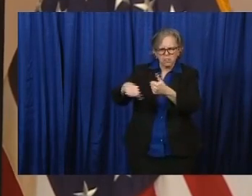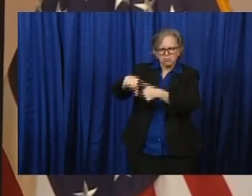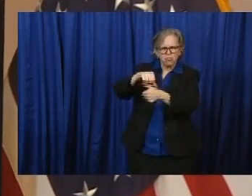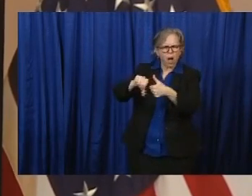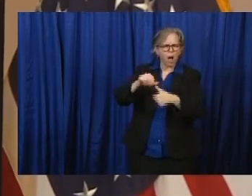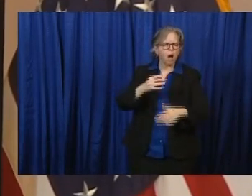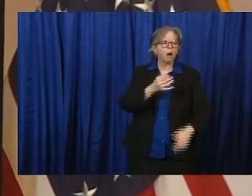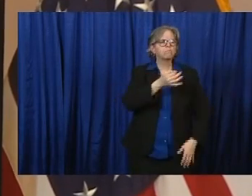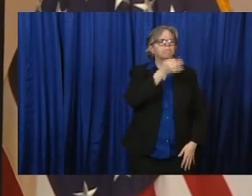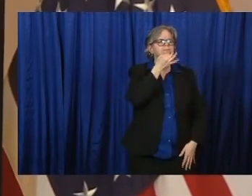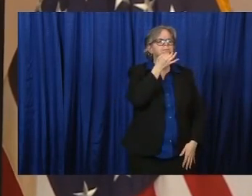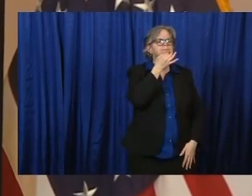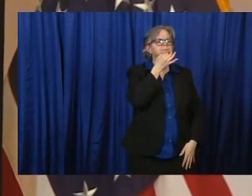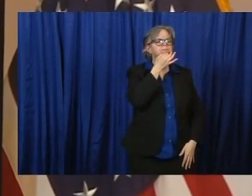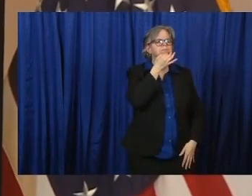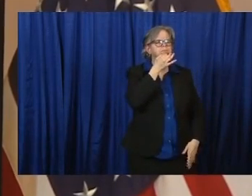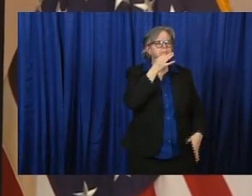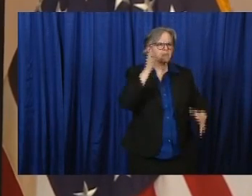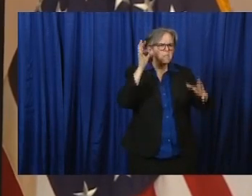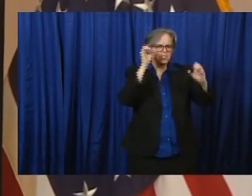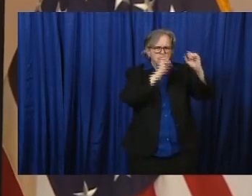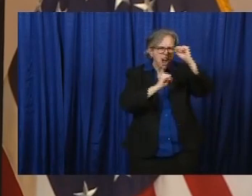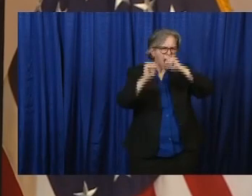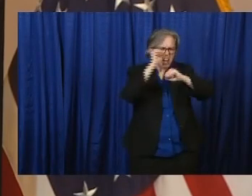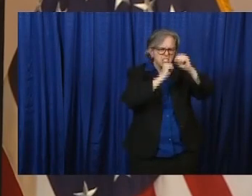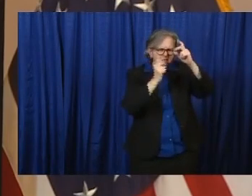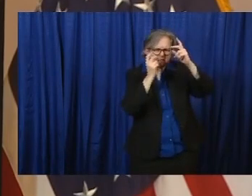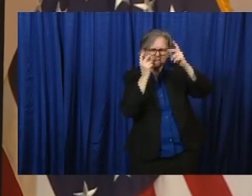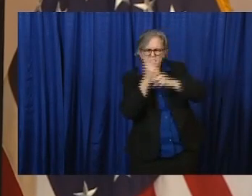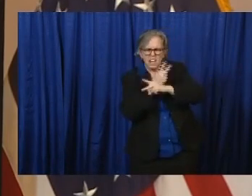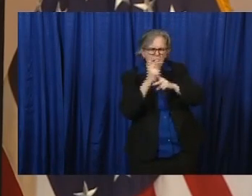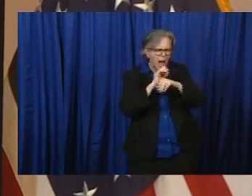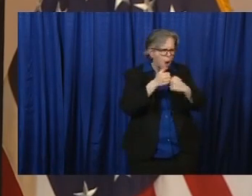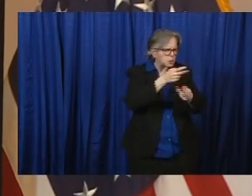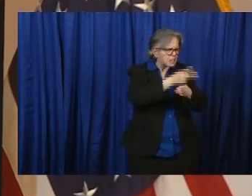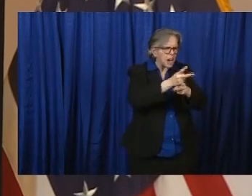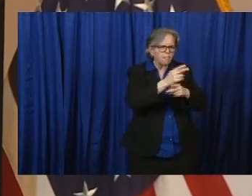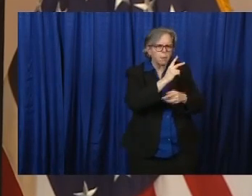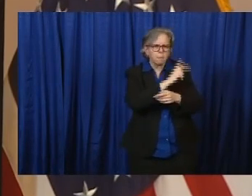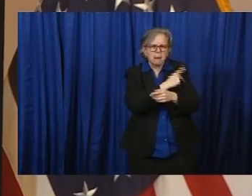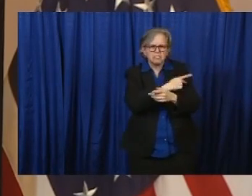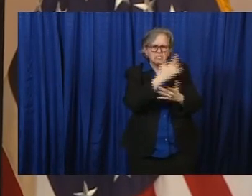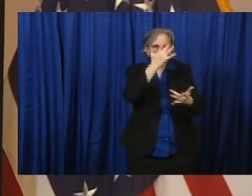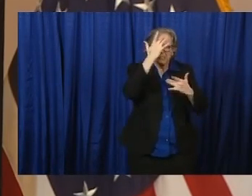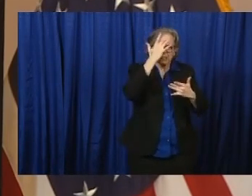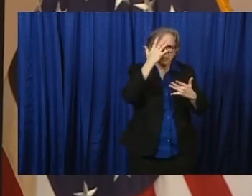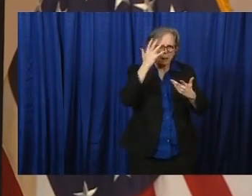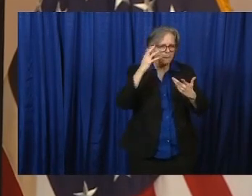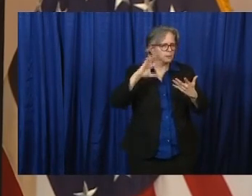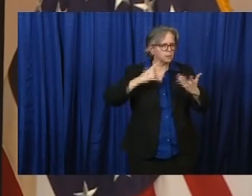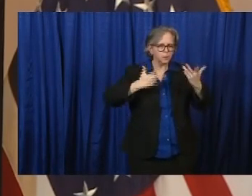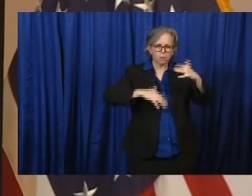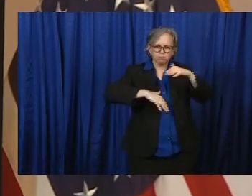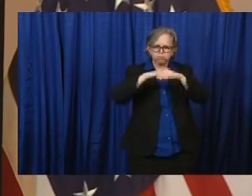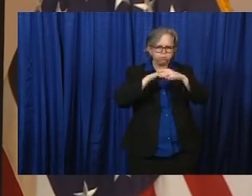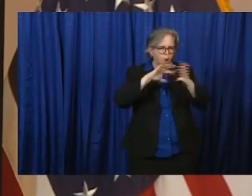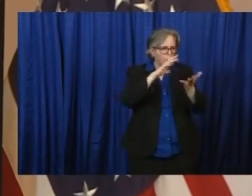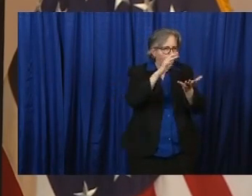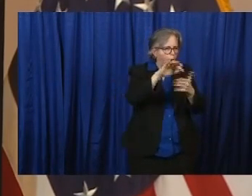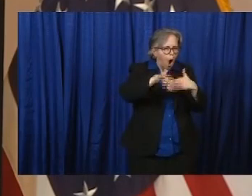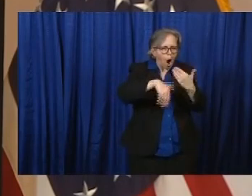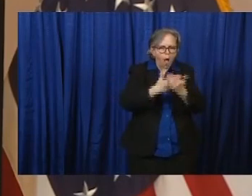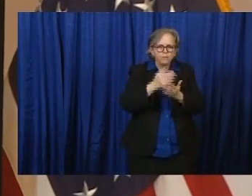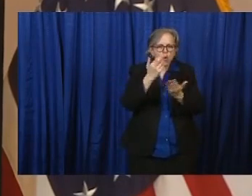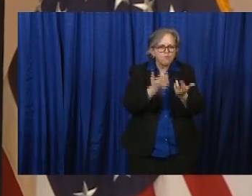planning their strategy for patient care so that they can maximize their resources. And what that does is creates the opportunity